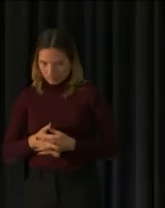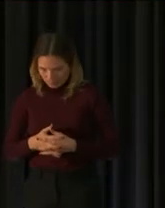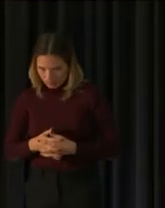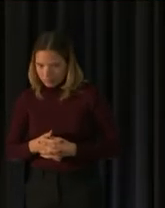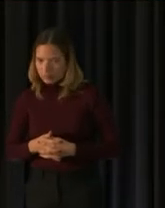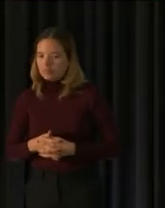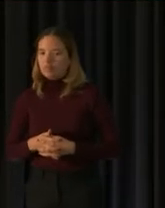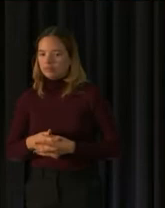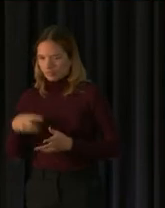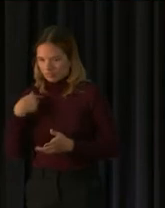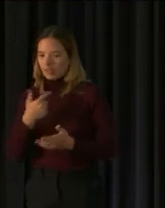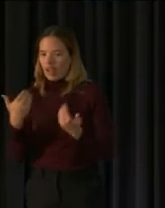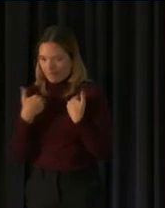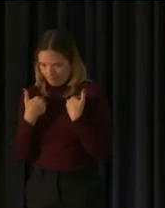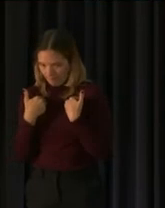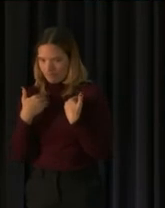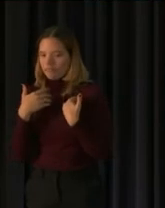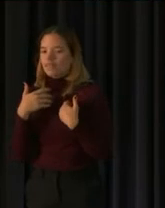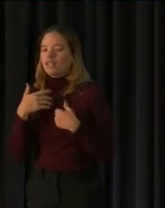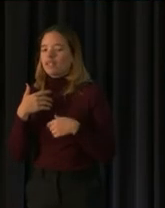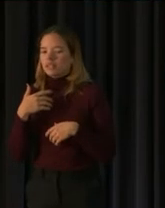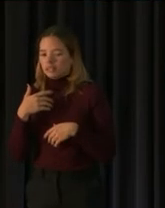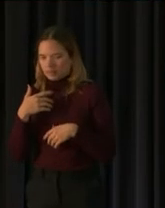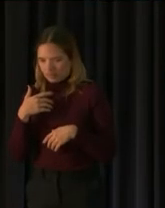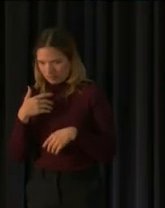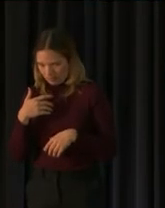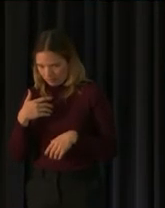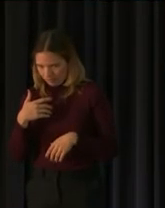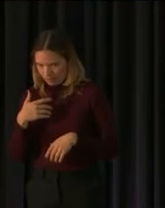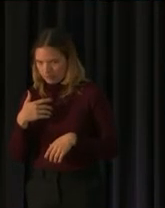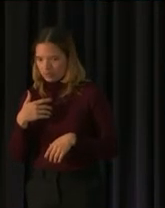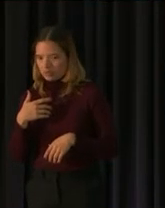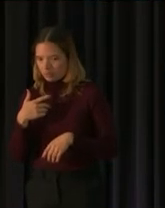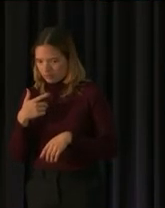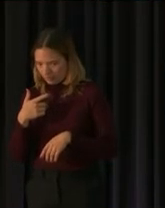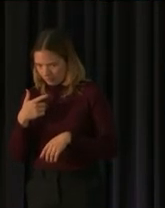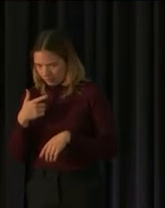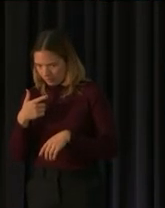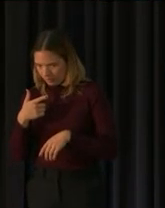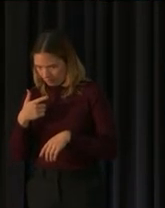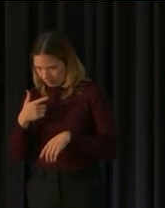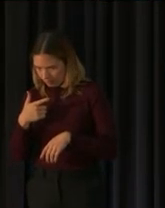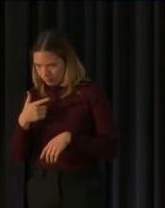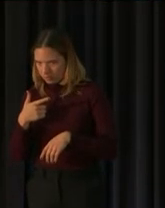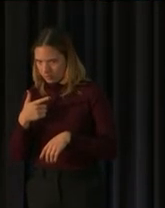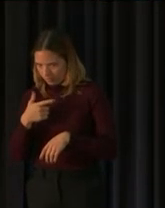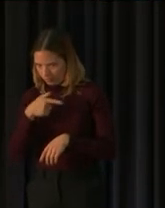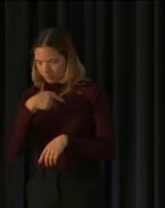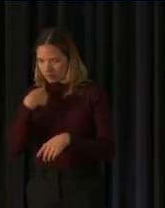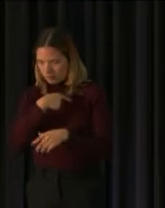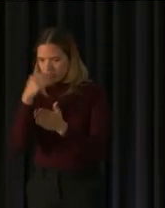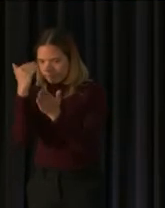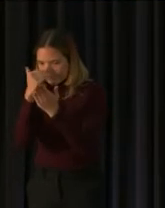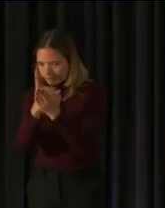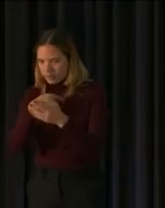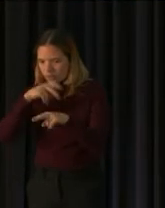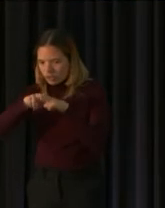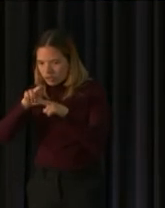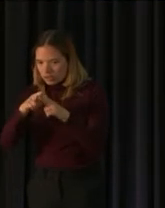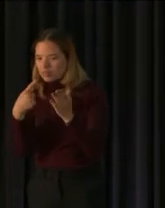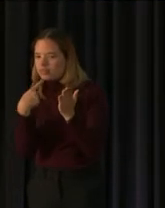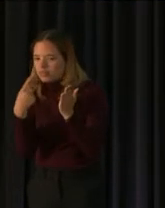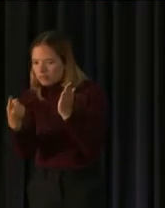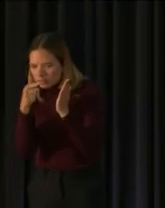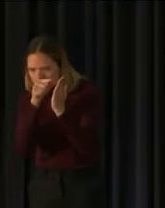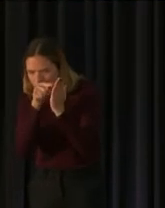have assigned seating, and there is sort of like a seating chart to make sure that we are supporting our students and